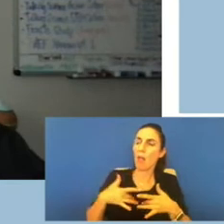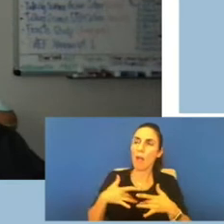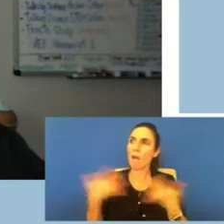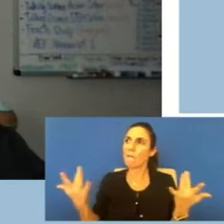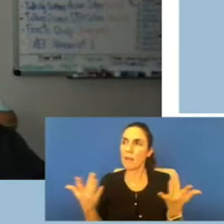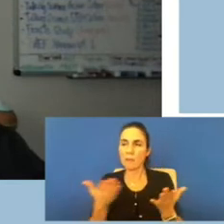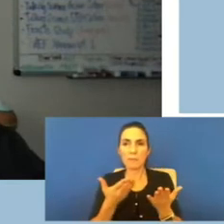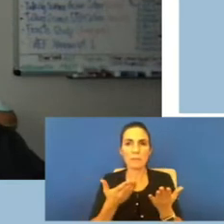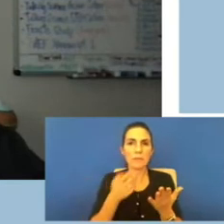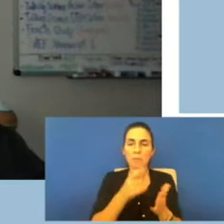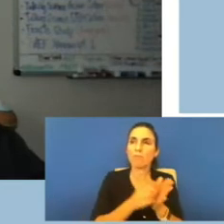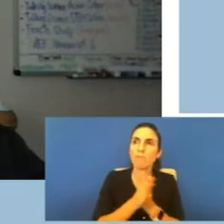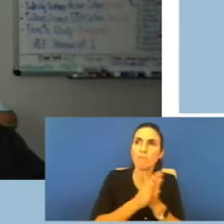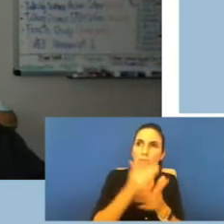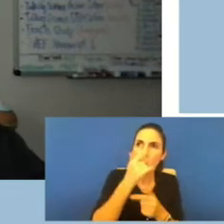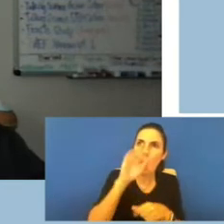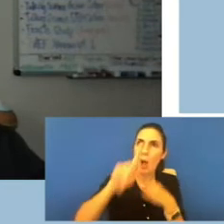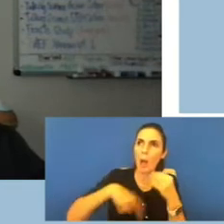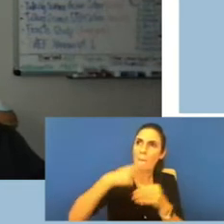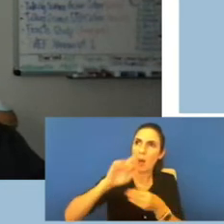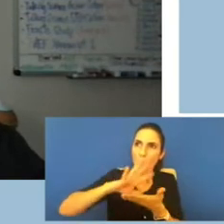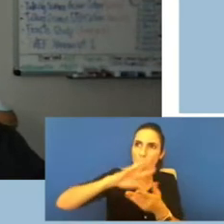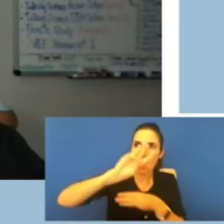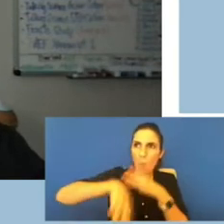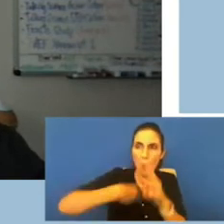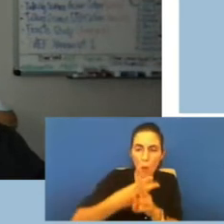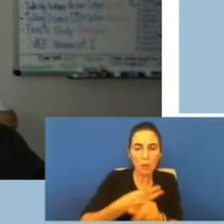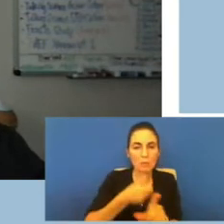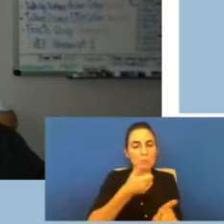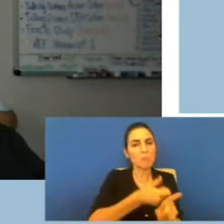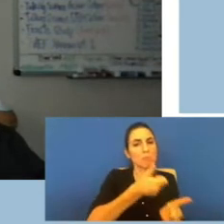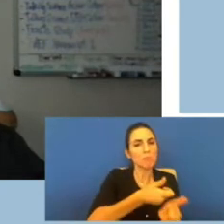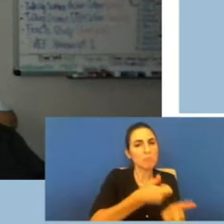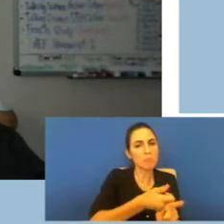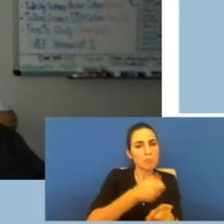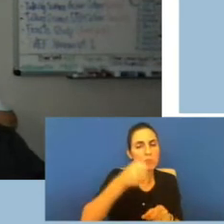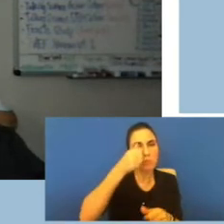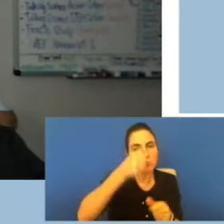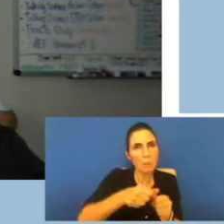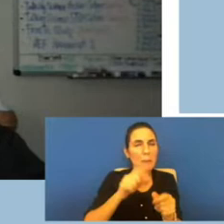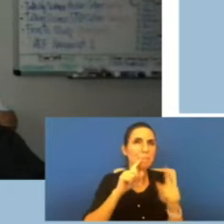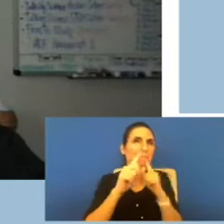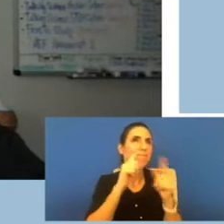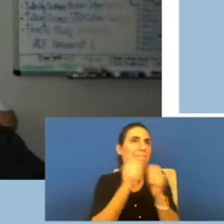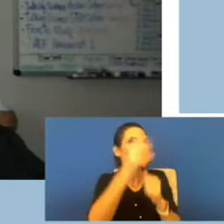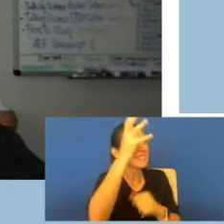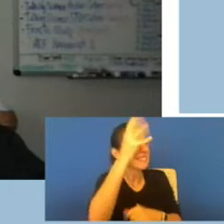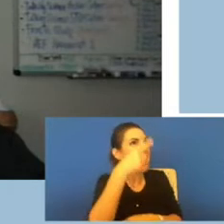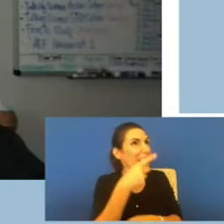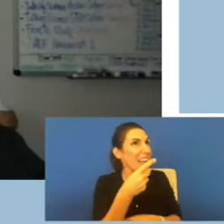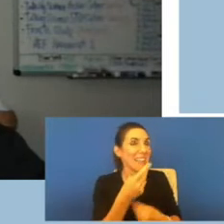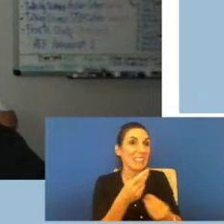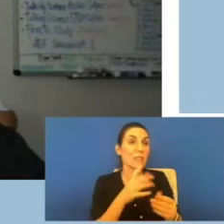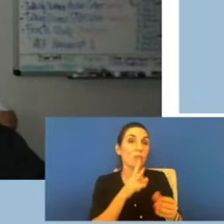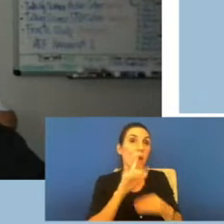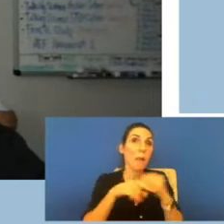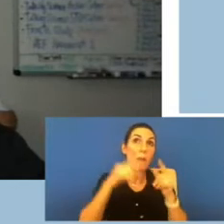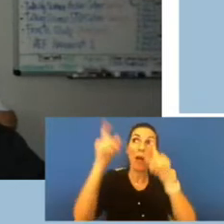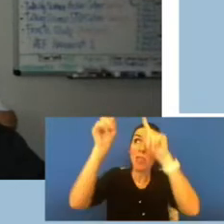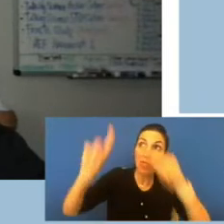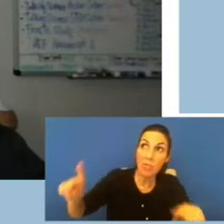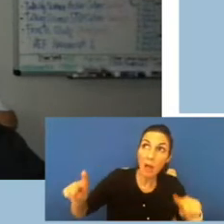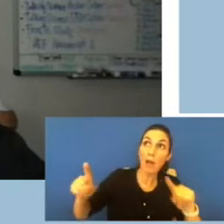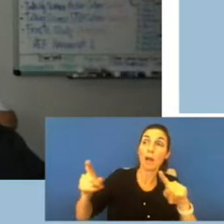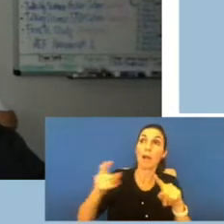very curious to learn about the world. And she remembered talking to her dad about the difference between thunder and lightning. She remembered her